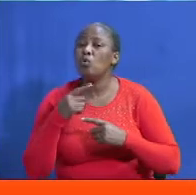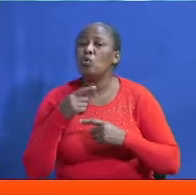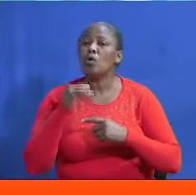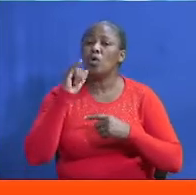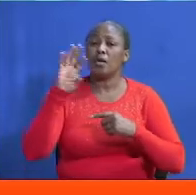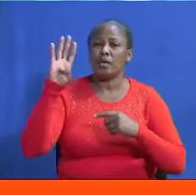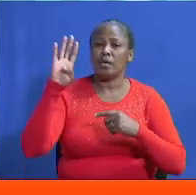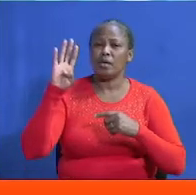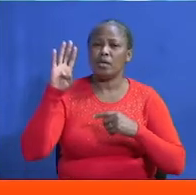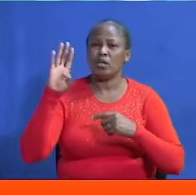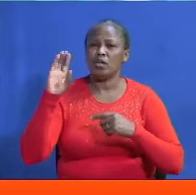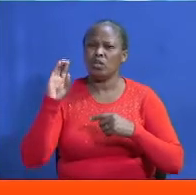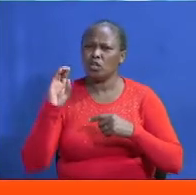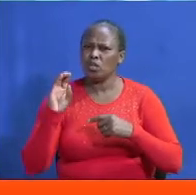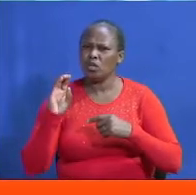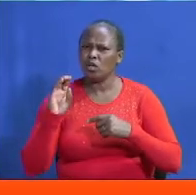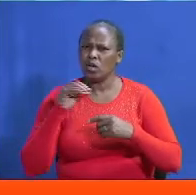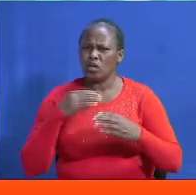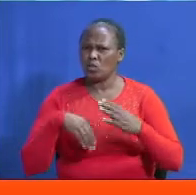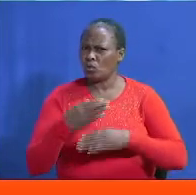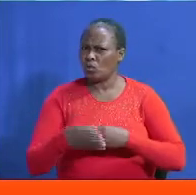tallying officer. All right. Yeah, so after,